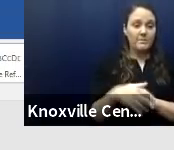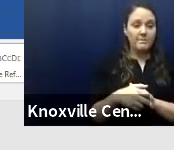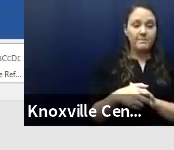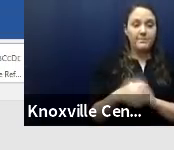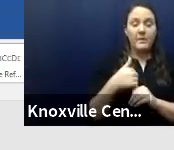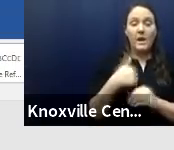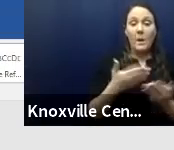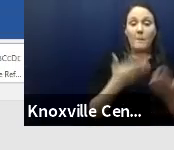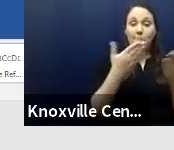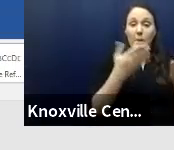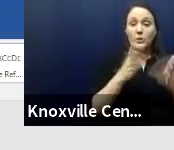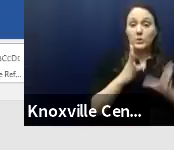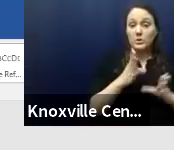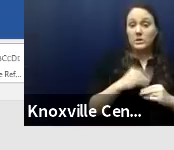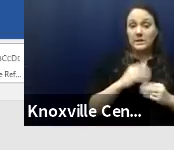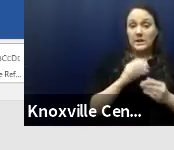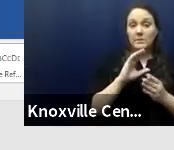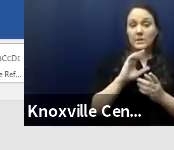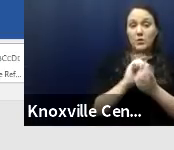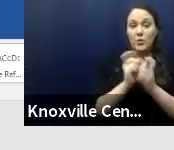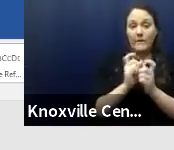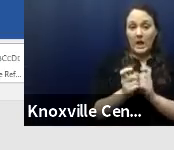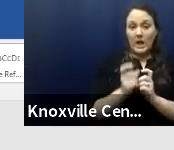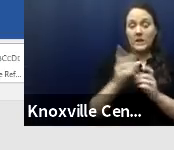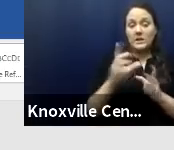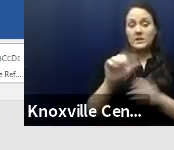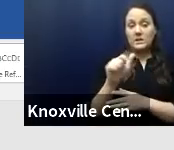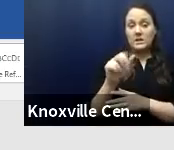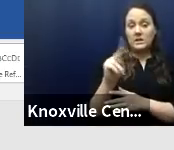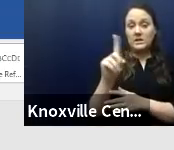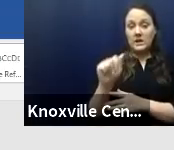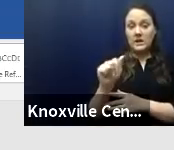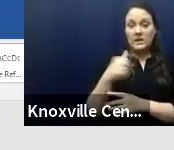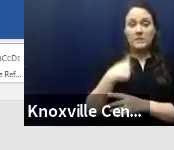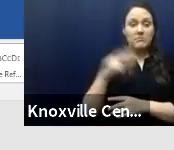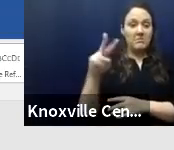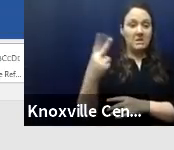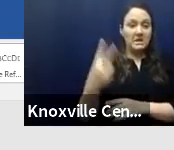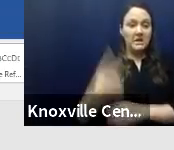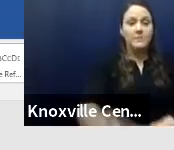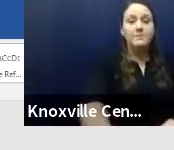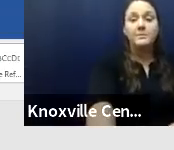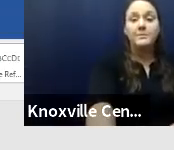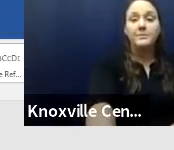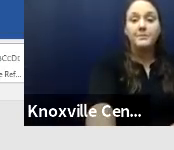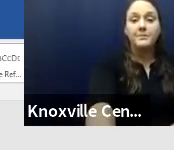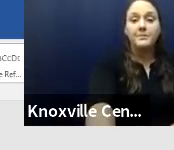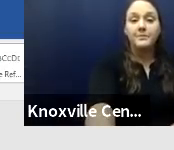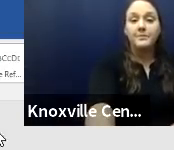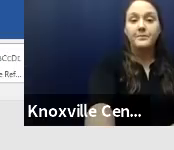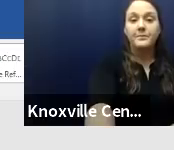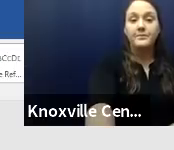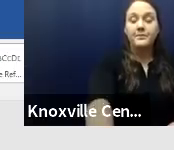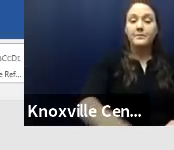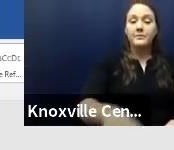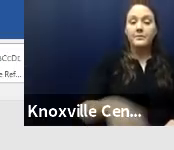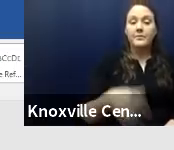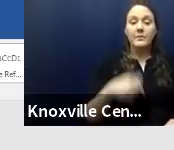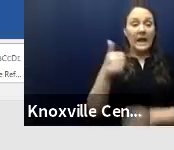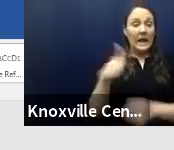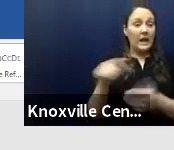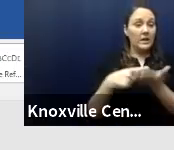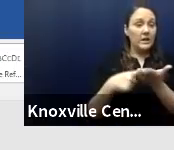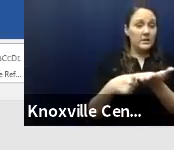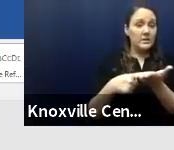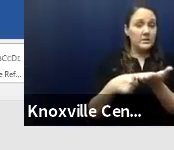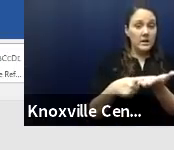to accept the revised agenda. I second. Okay, we have a motion and a second. Any discussion